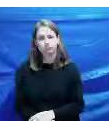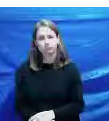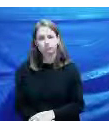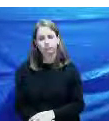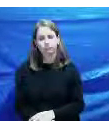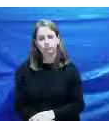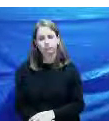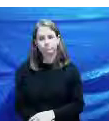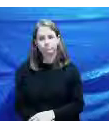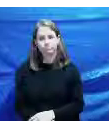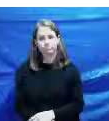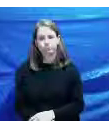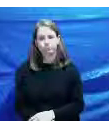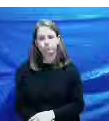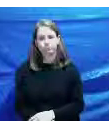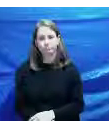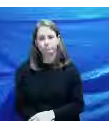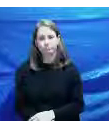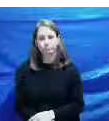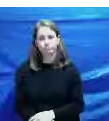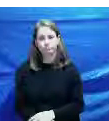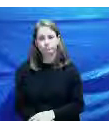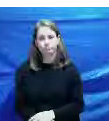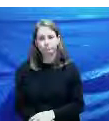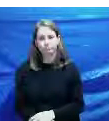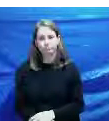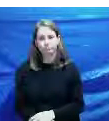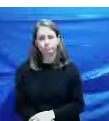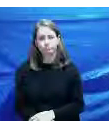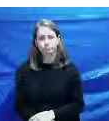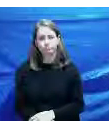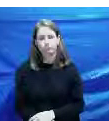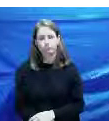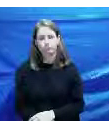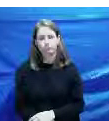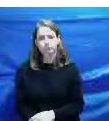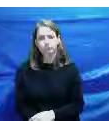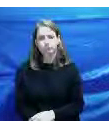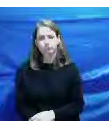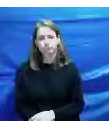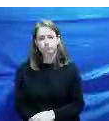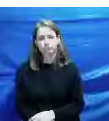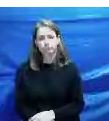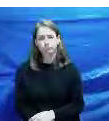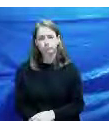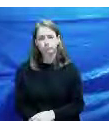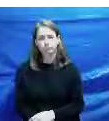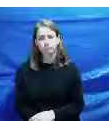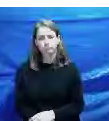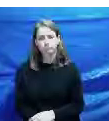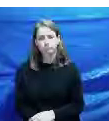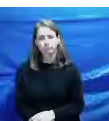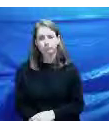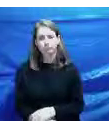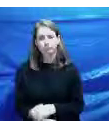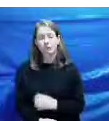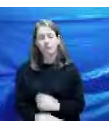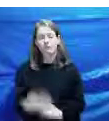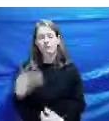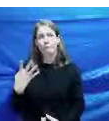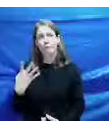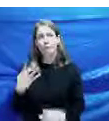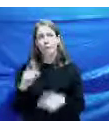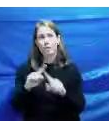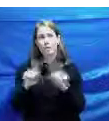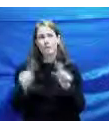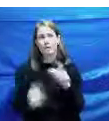Jersey's, but one that is ranked probably the best state assessment in the nation. And you have four different parks and